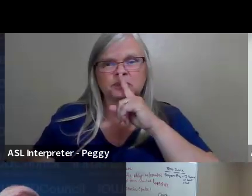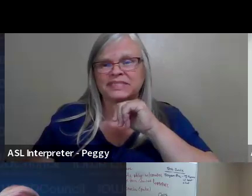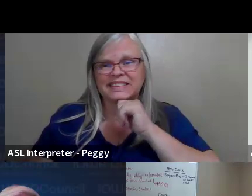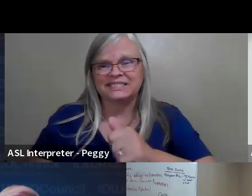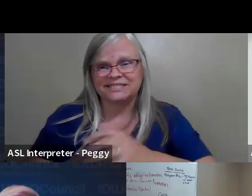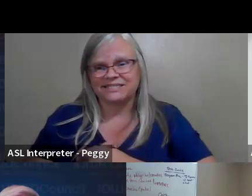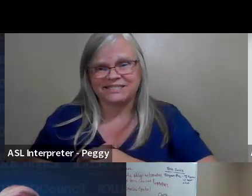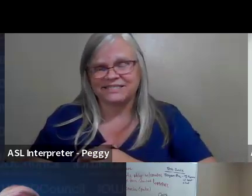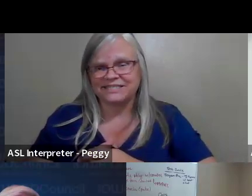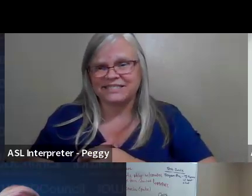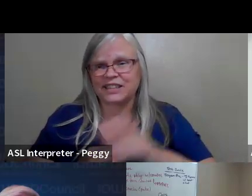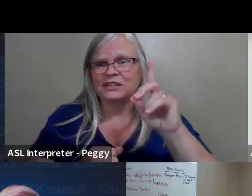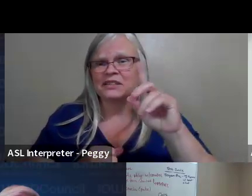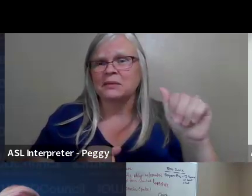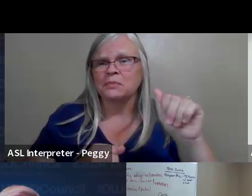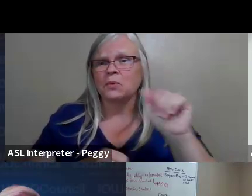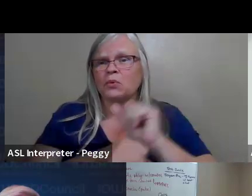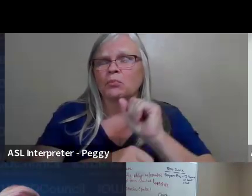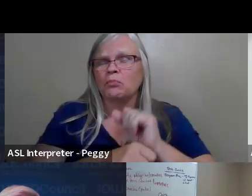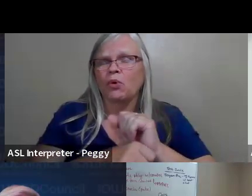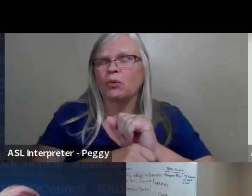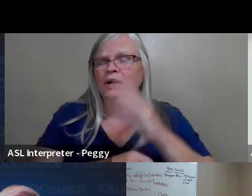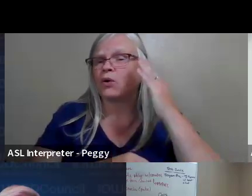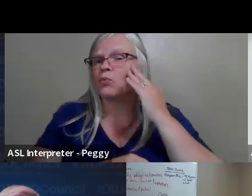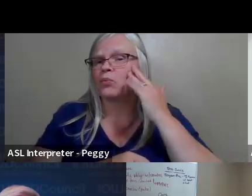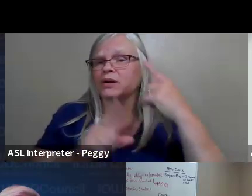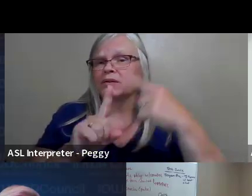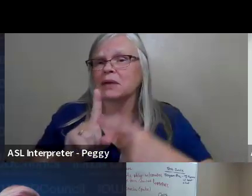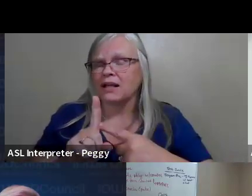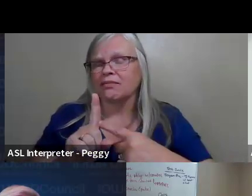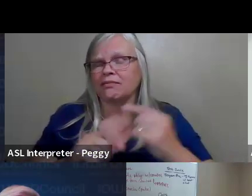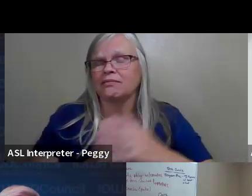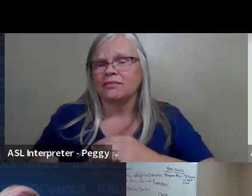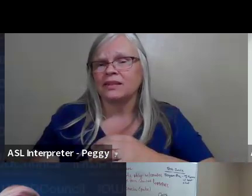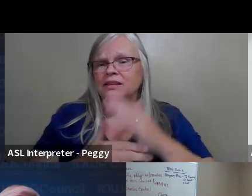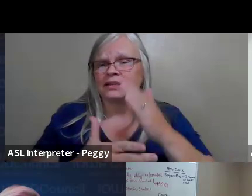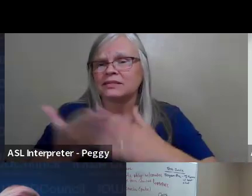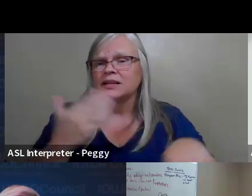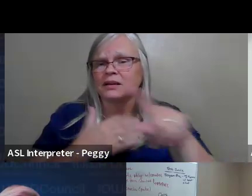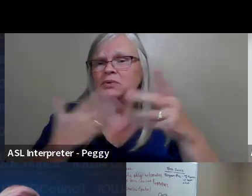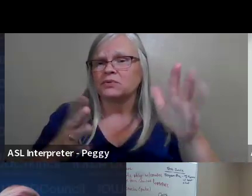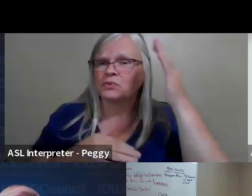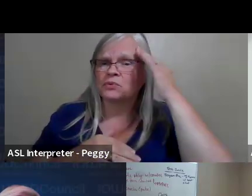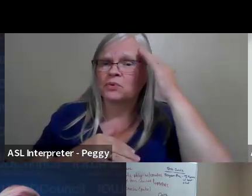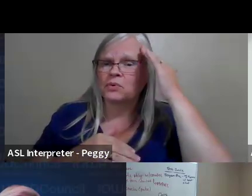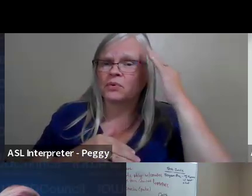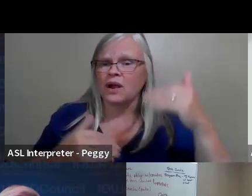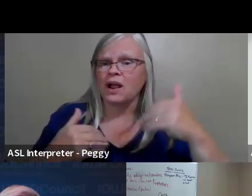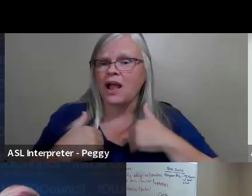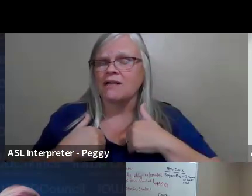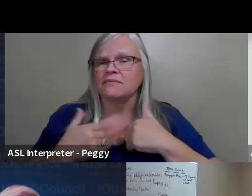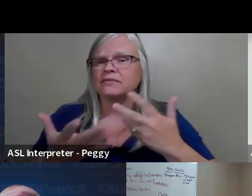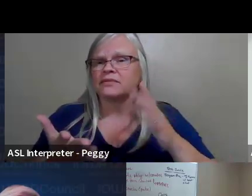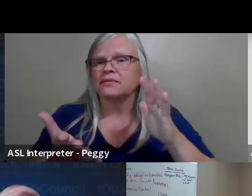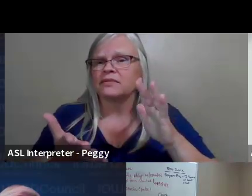guys. Disability Employment Awareness Month, and some of you know have taken advantage